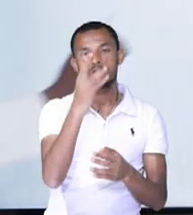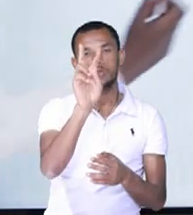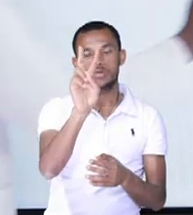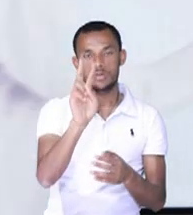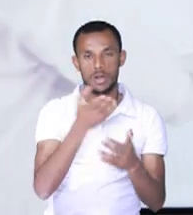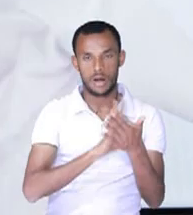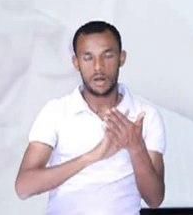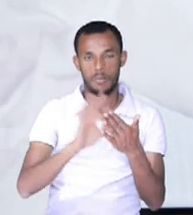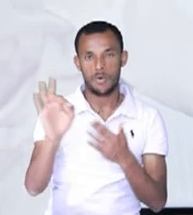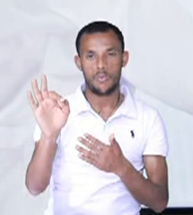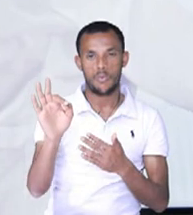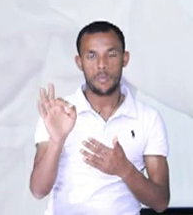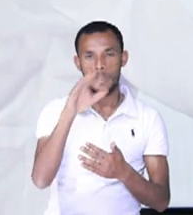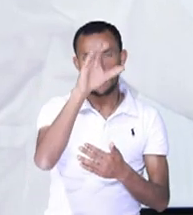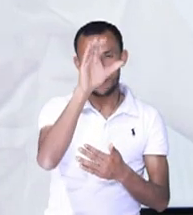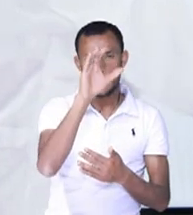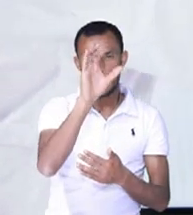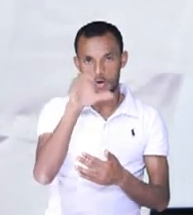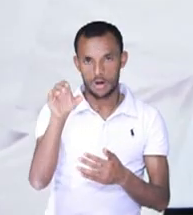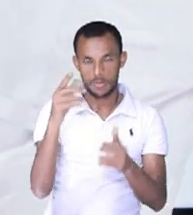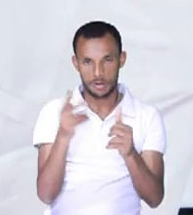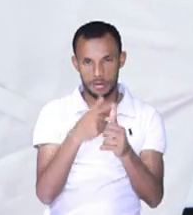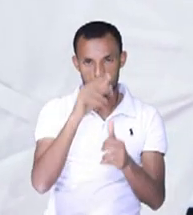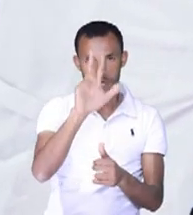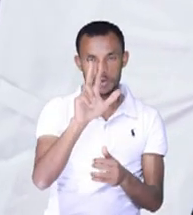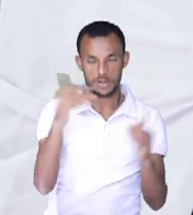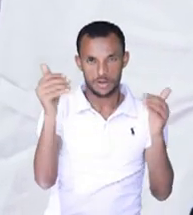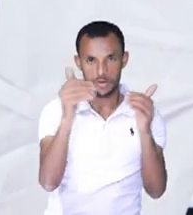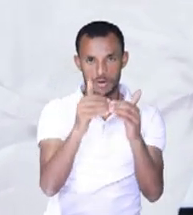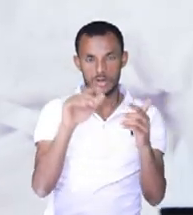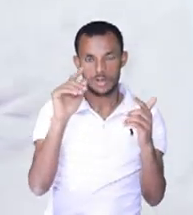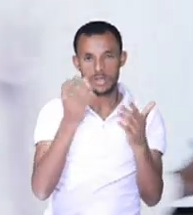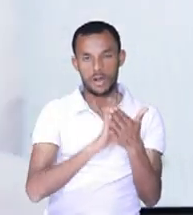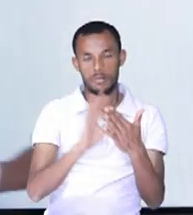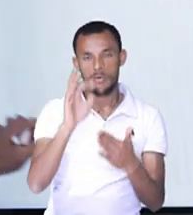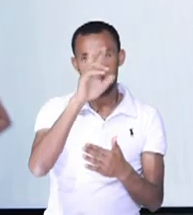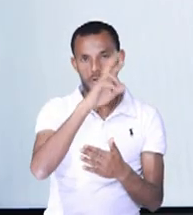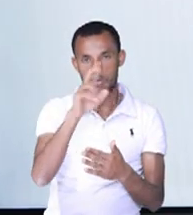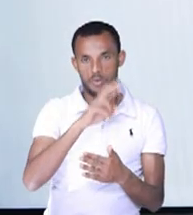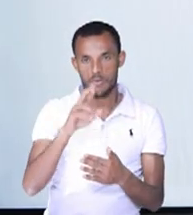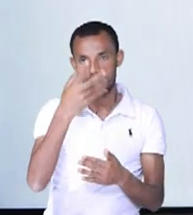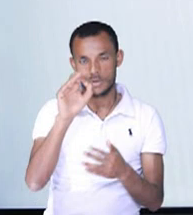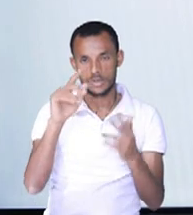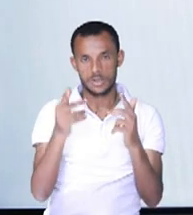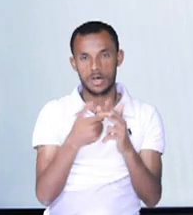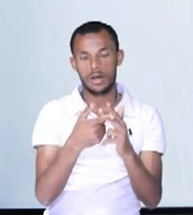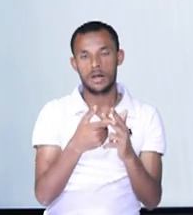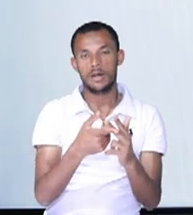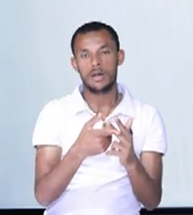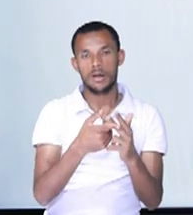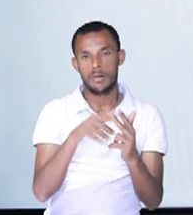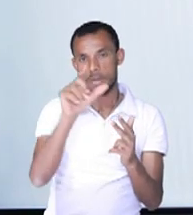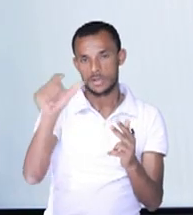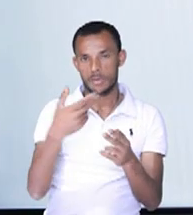So number of columns of the first matrix 3 is equal to the number of rows of the second matrix.